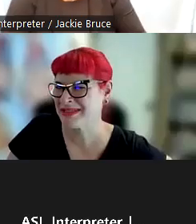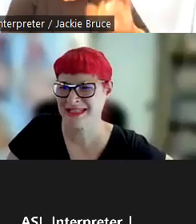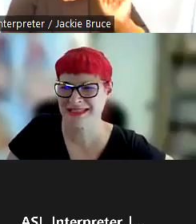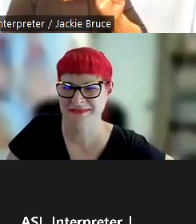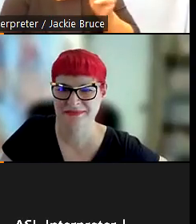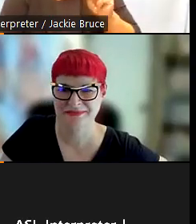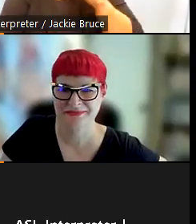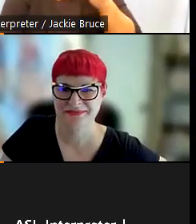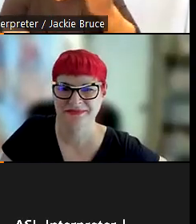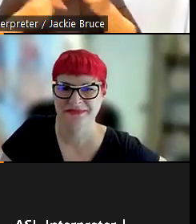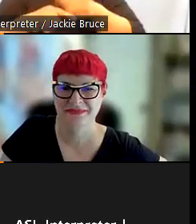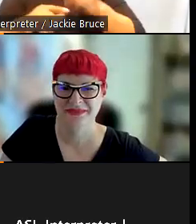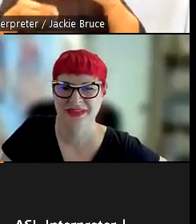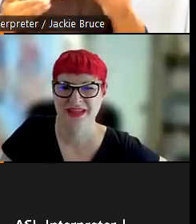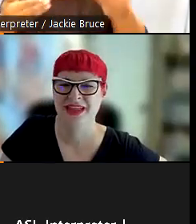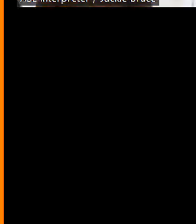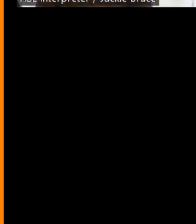Probably.